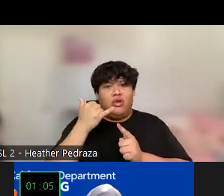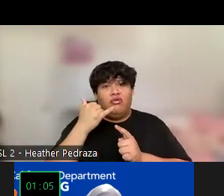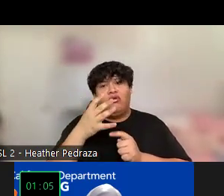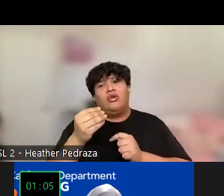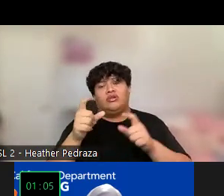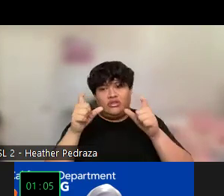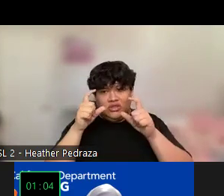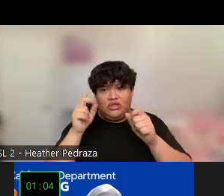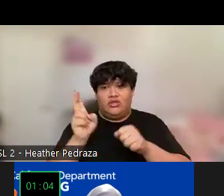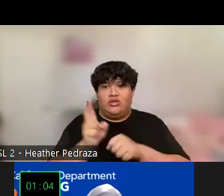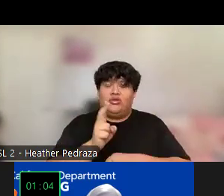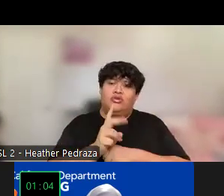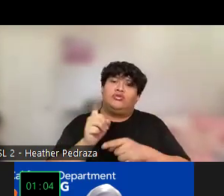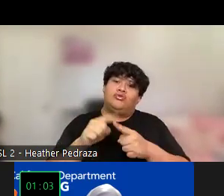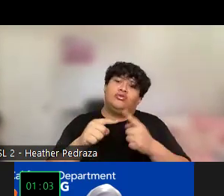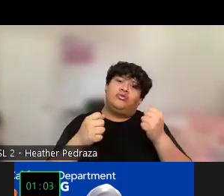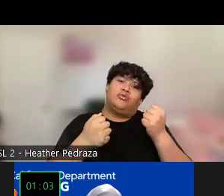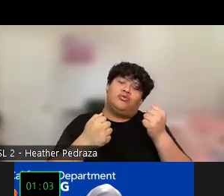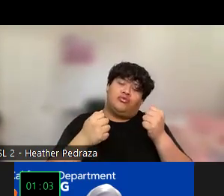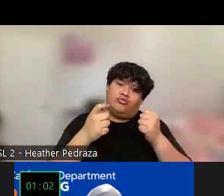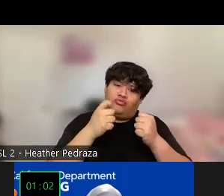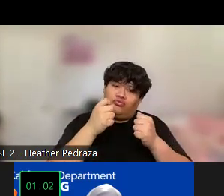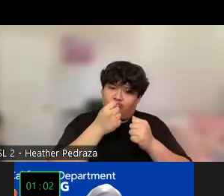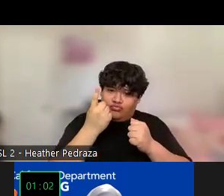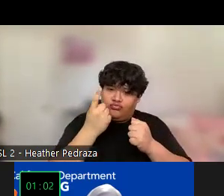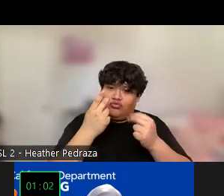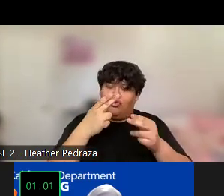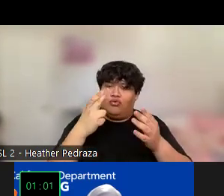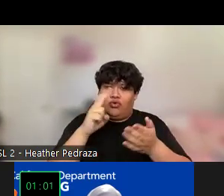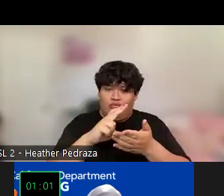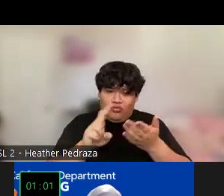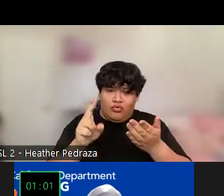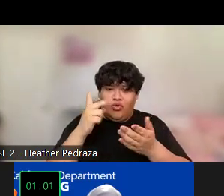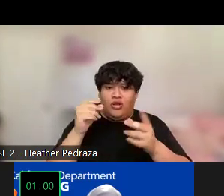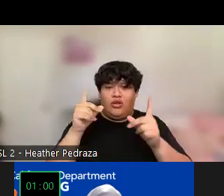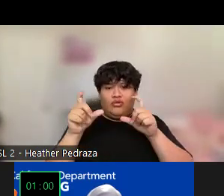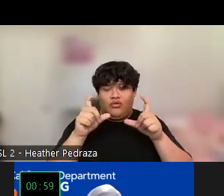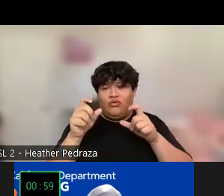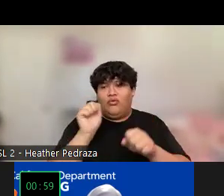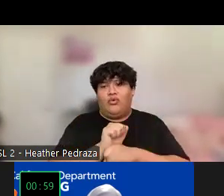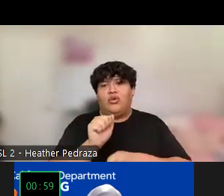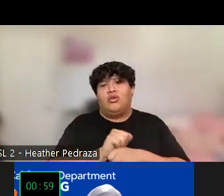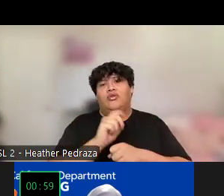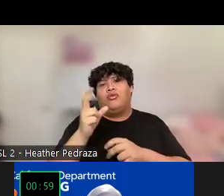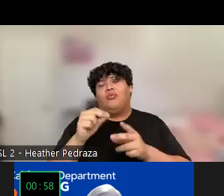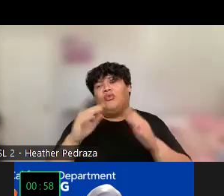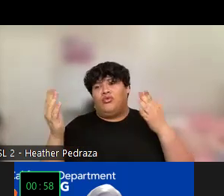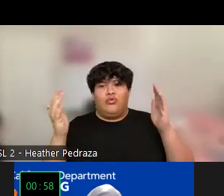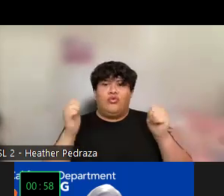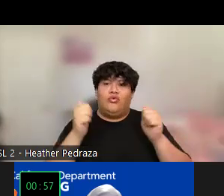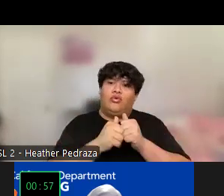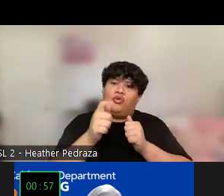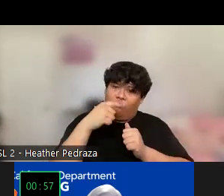meta glasses being used to record and photograph residents, both with their faces and without their